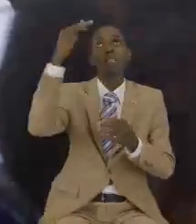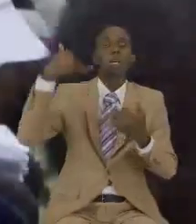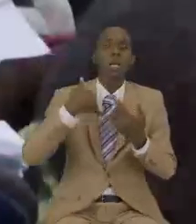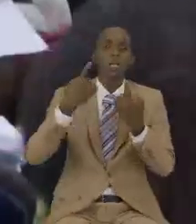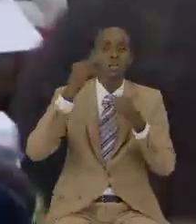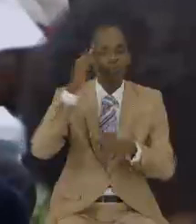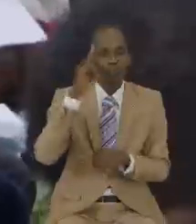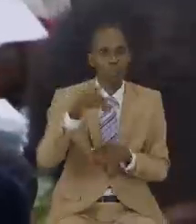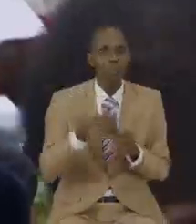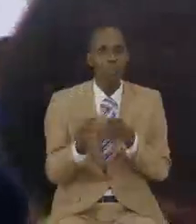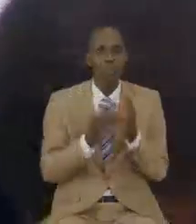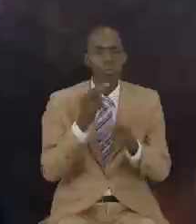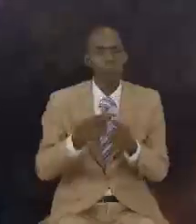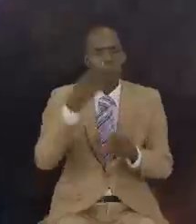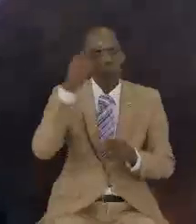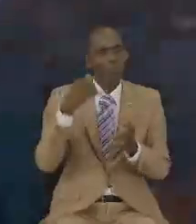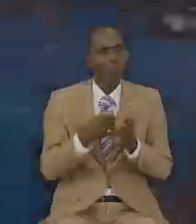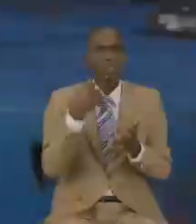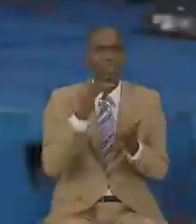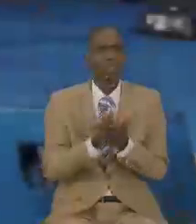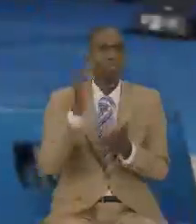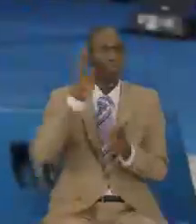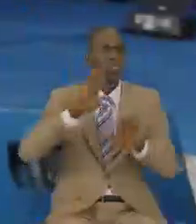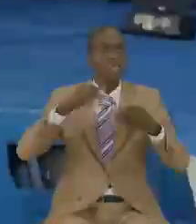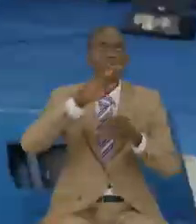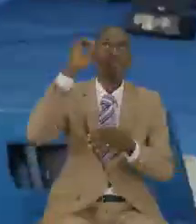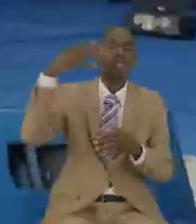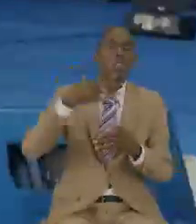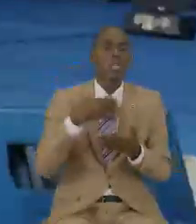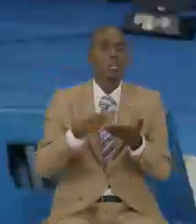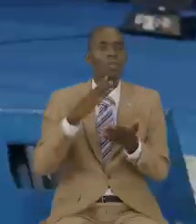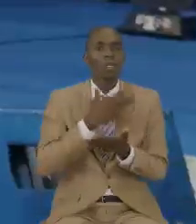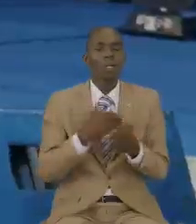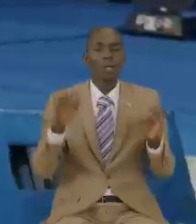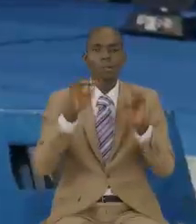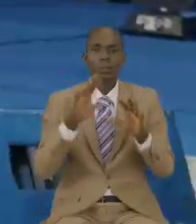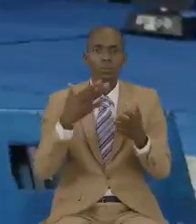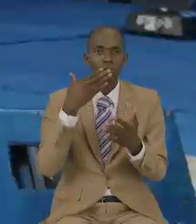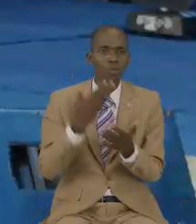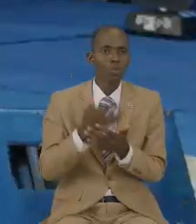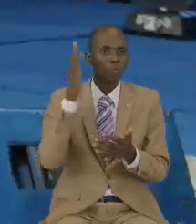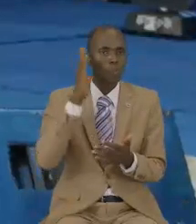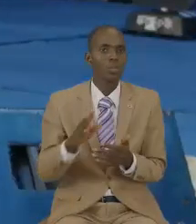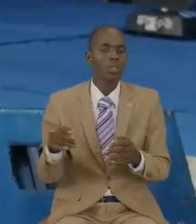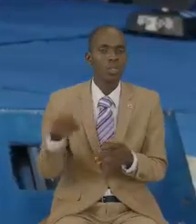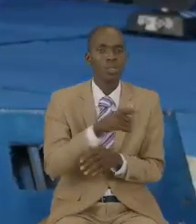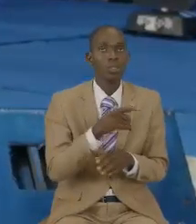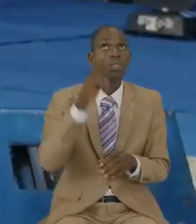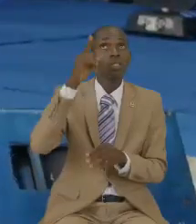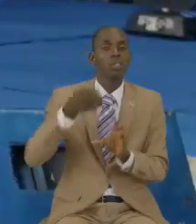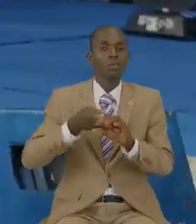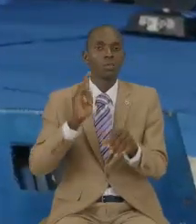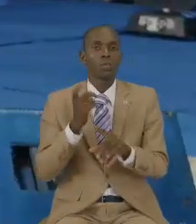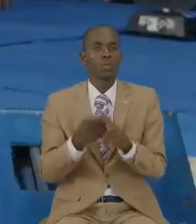it says it will give grace and glory, and nothing good shall he withhold from them that